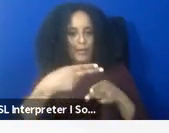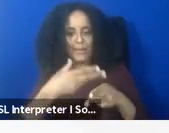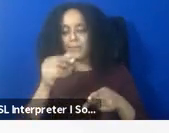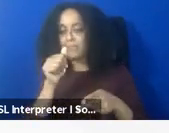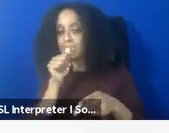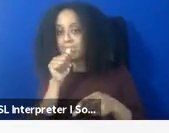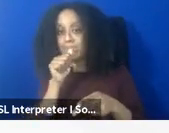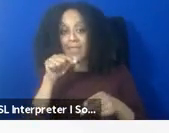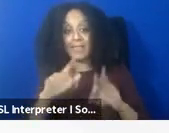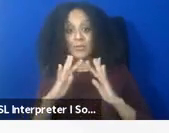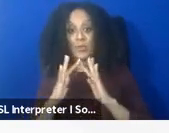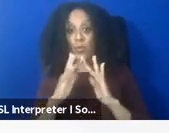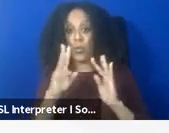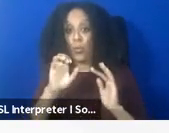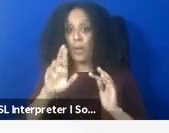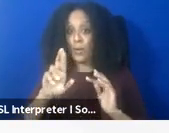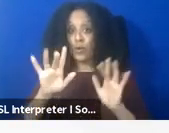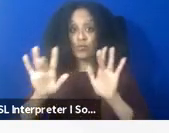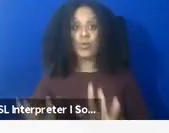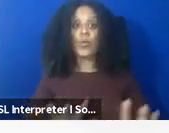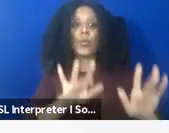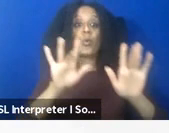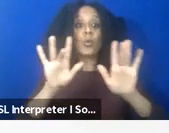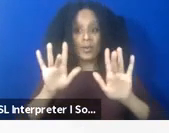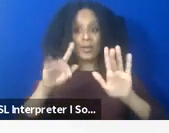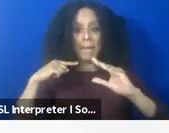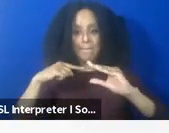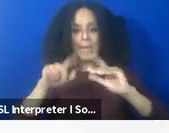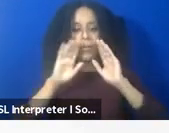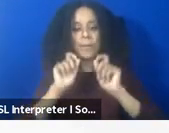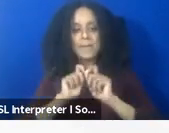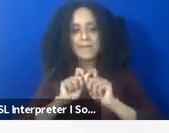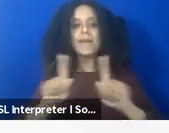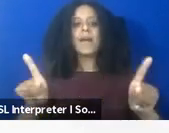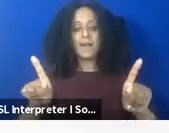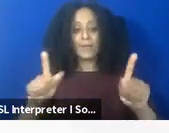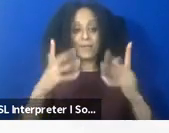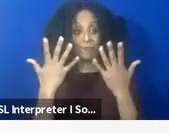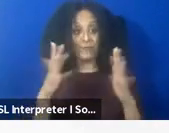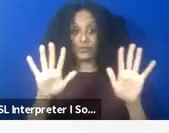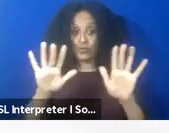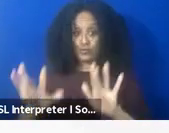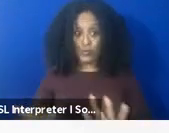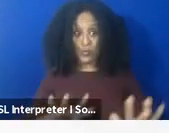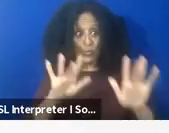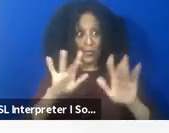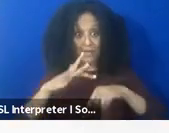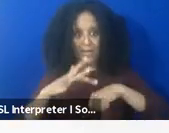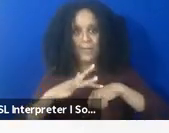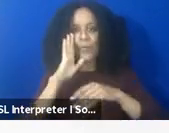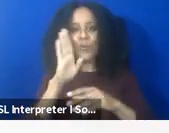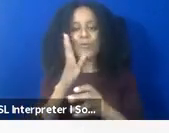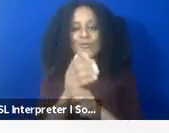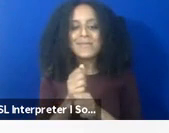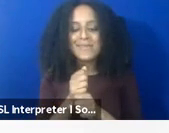This webinar is being recorded, and an email will be sent out once the recording is available. The recording